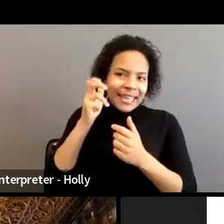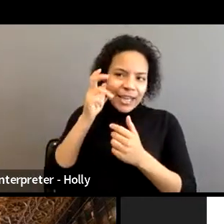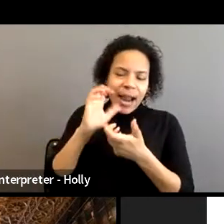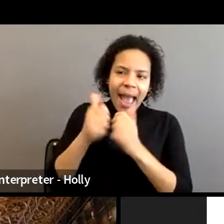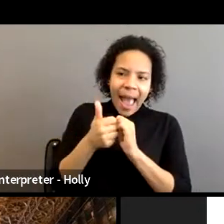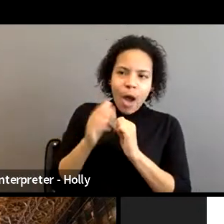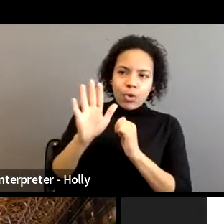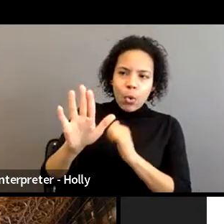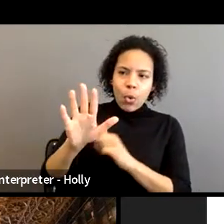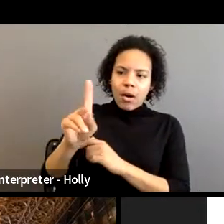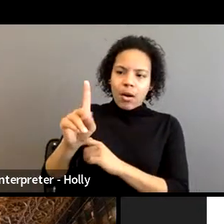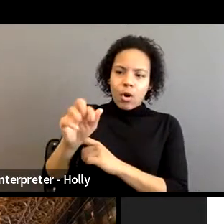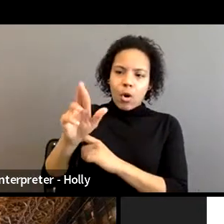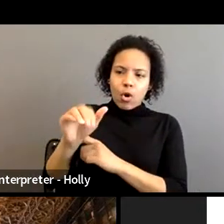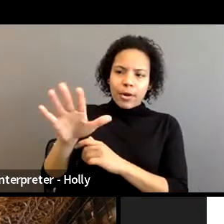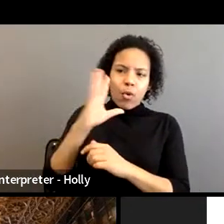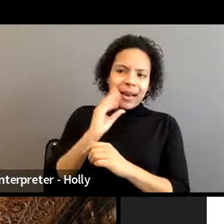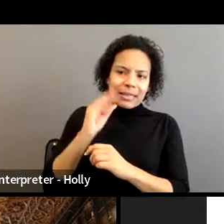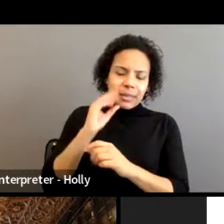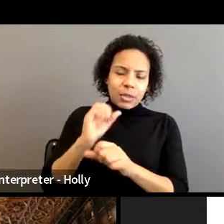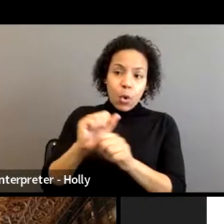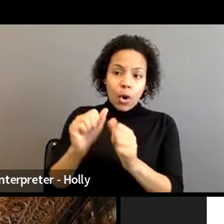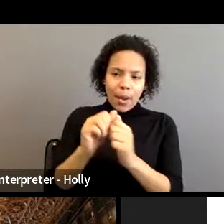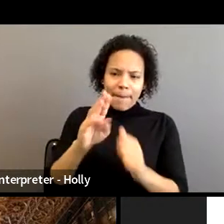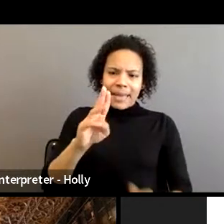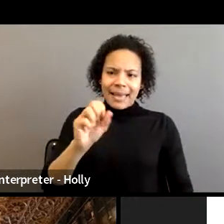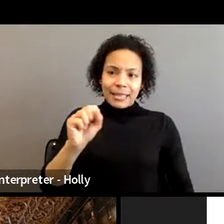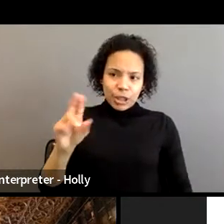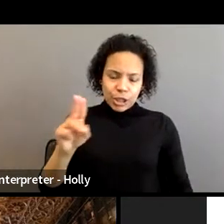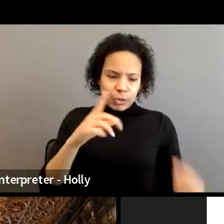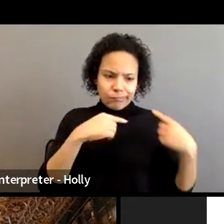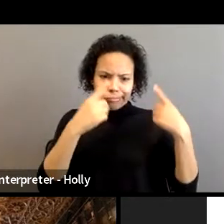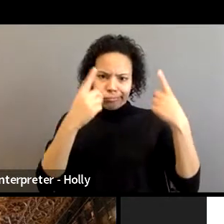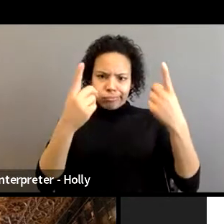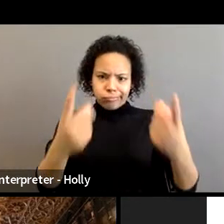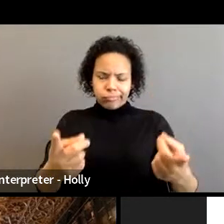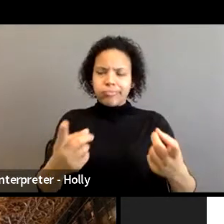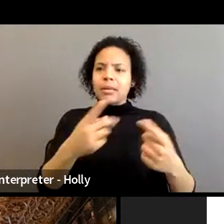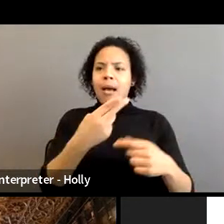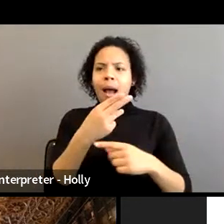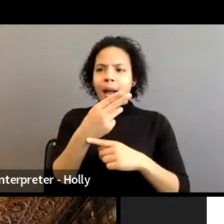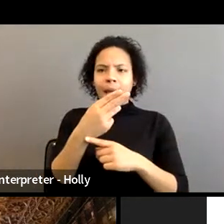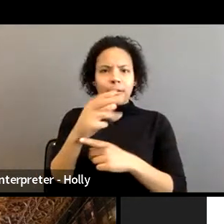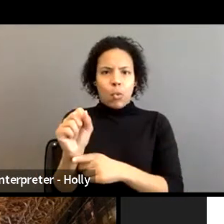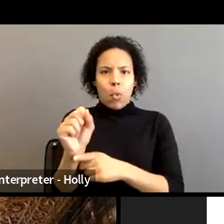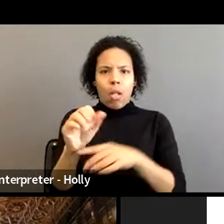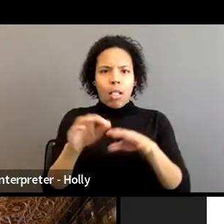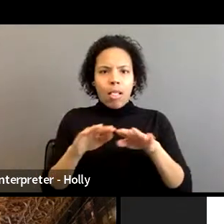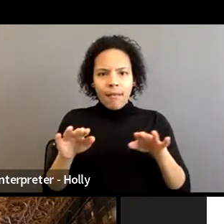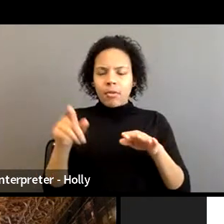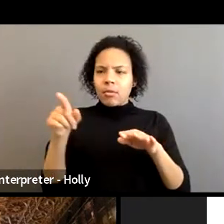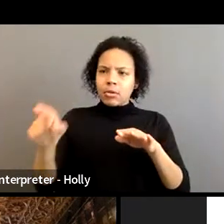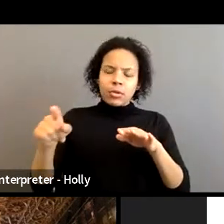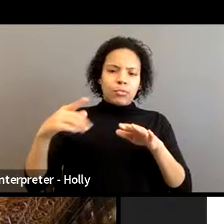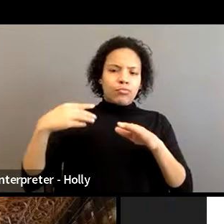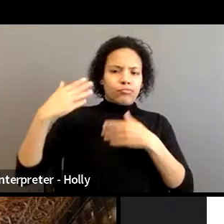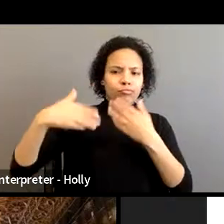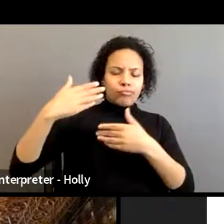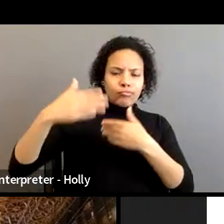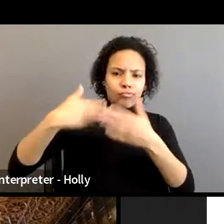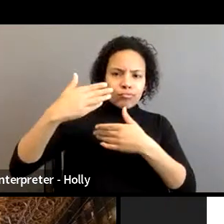that, and how you kind of made that into kind of an activation for you as you move through now